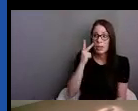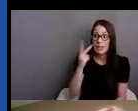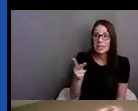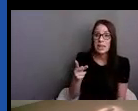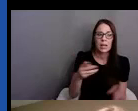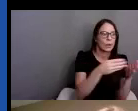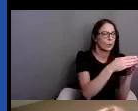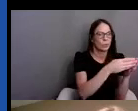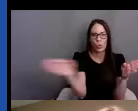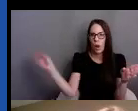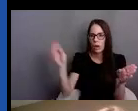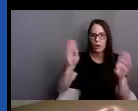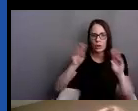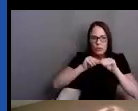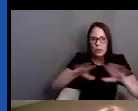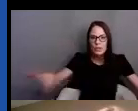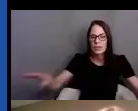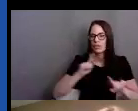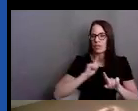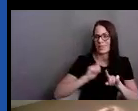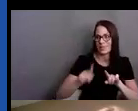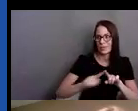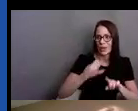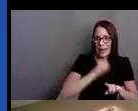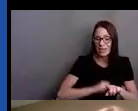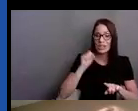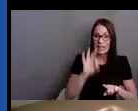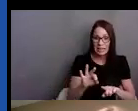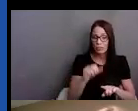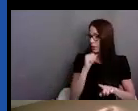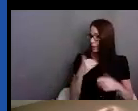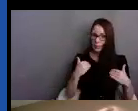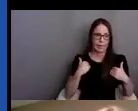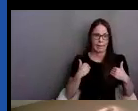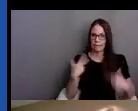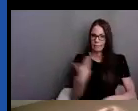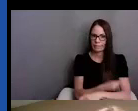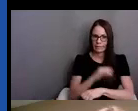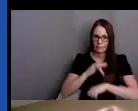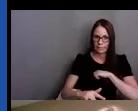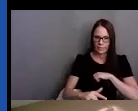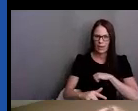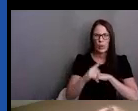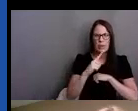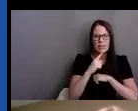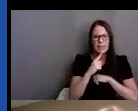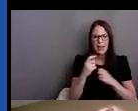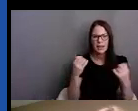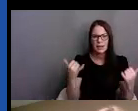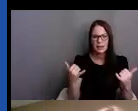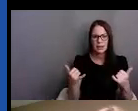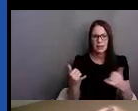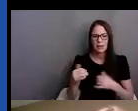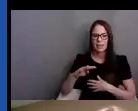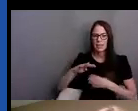different age groups if we didn't have the vaccine available right now. And we've been saying for weeks now that this fourth wave of illness is going to look